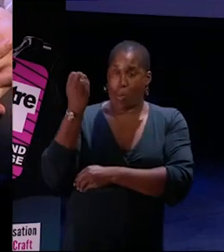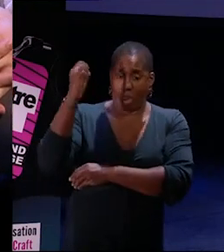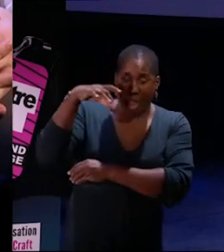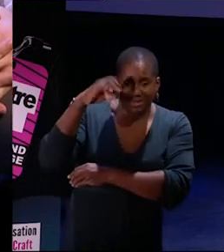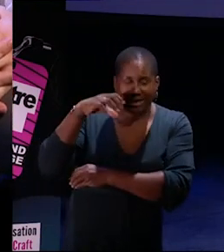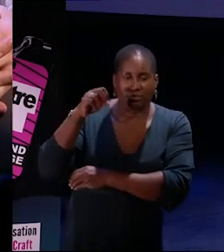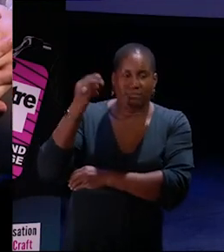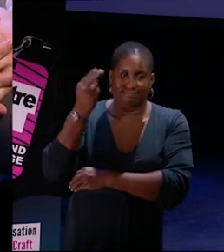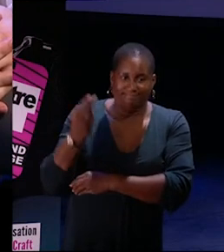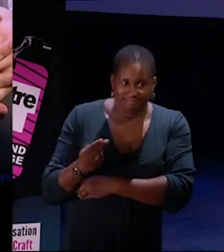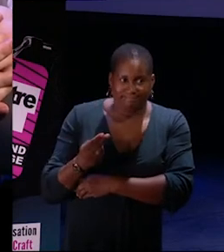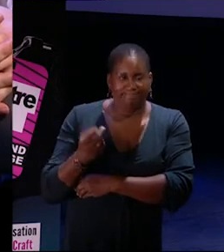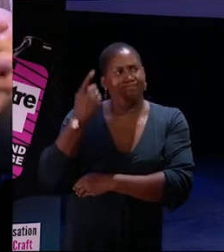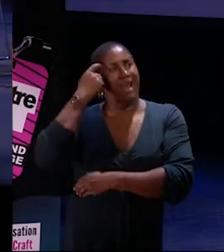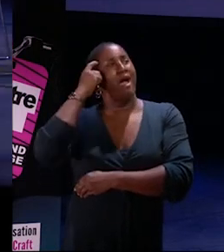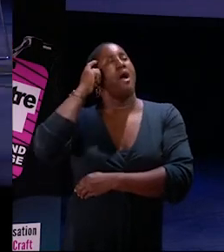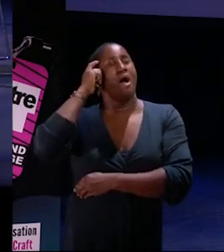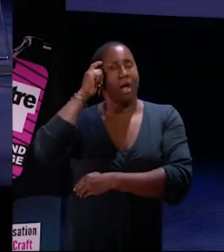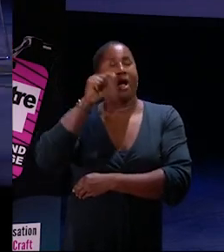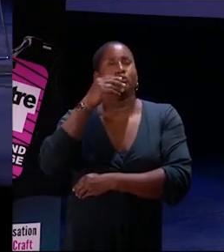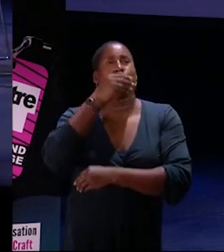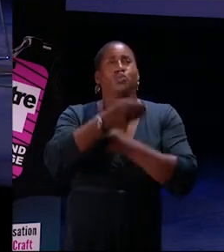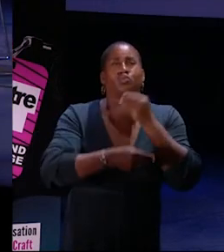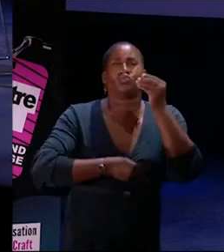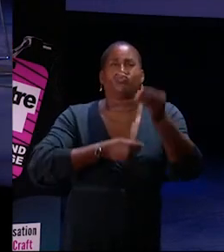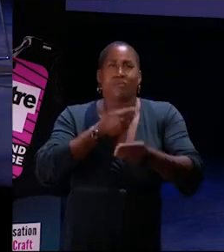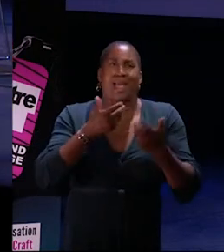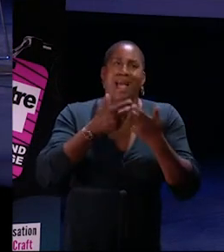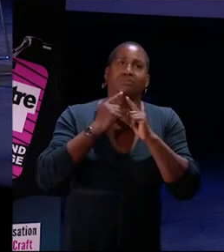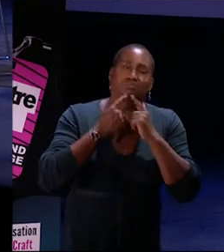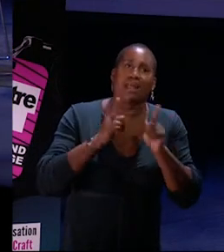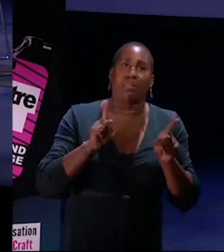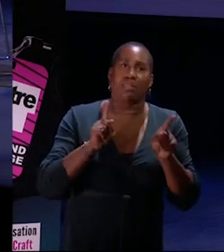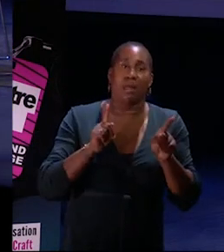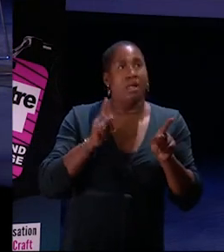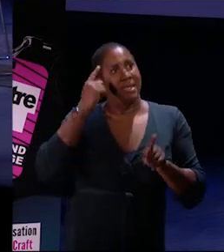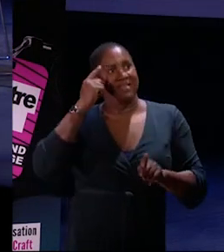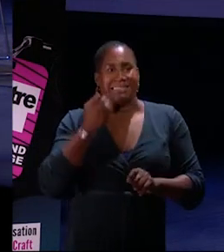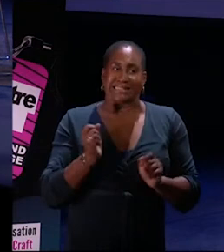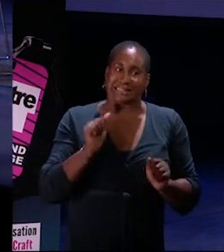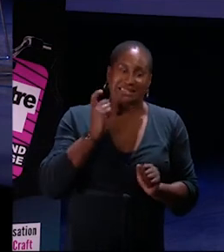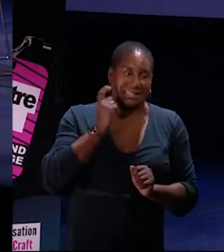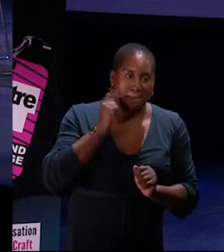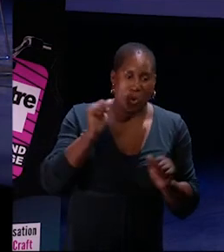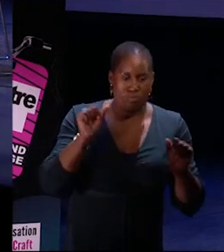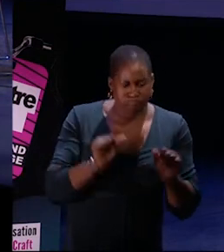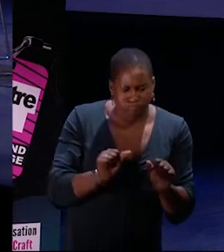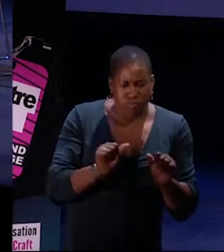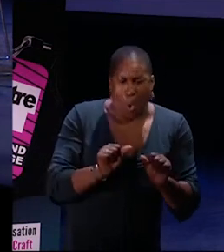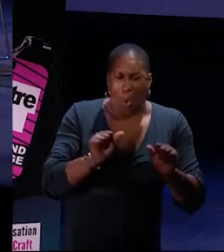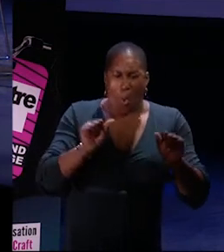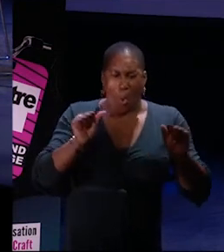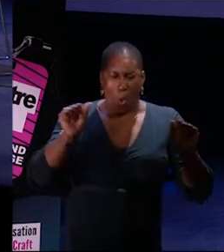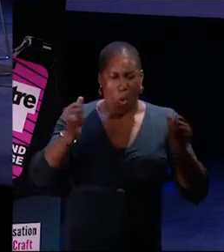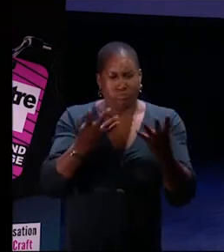story. And therefore, always look, whether it's a simple production or whether it's a large-scale performance, an extravaganza, whether it's in theatre or